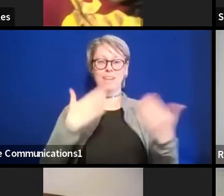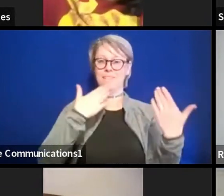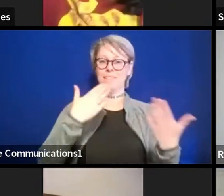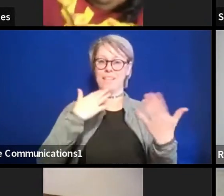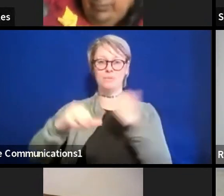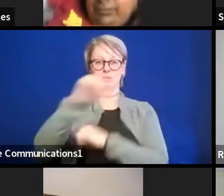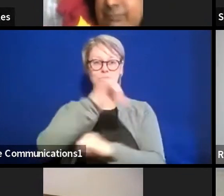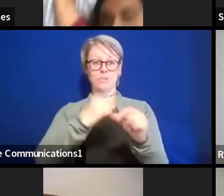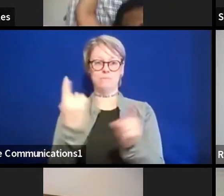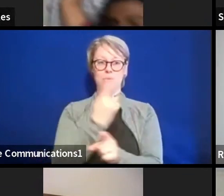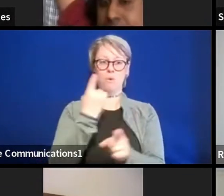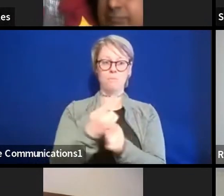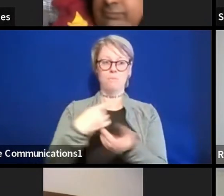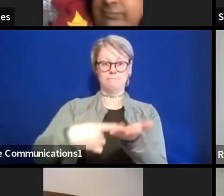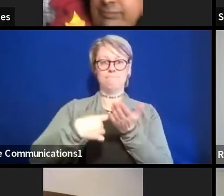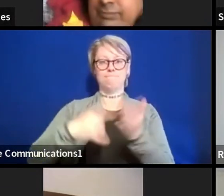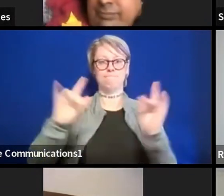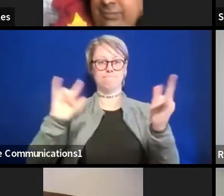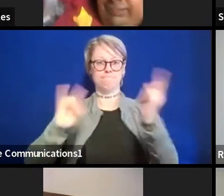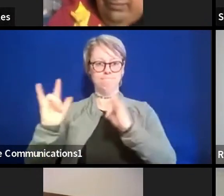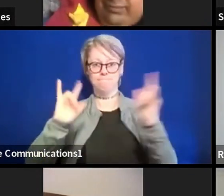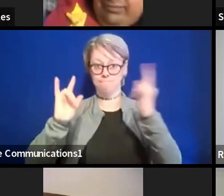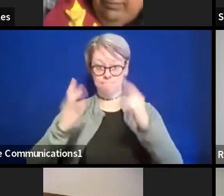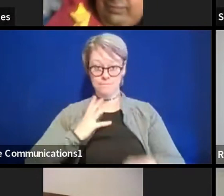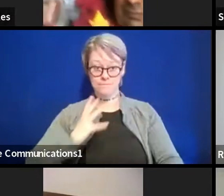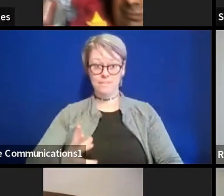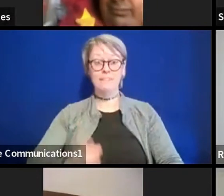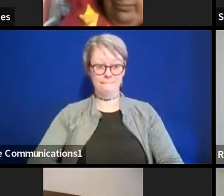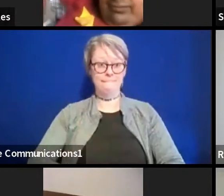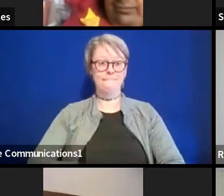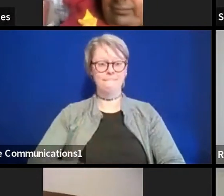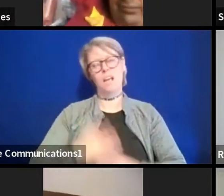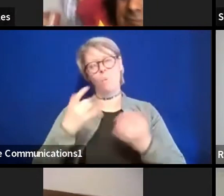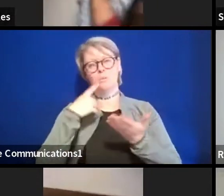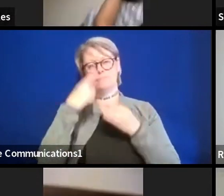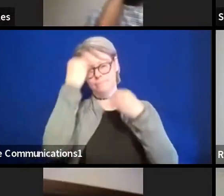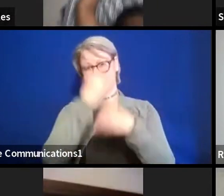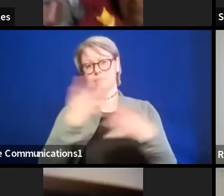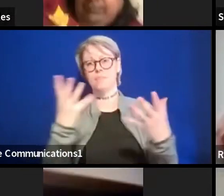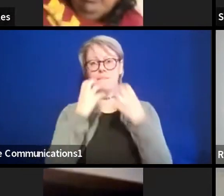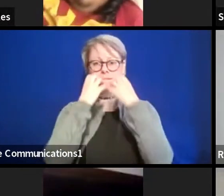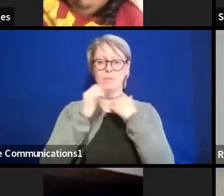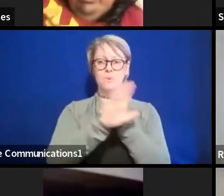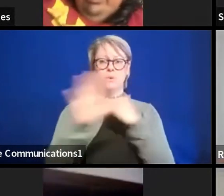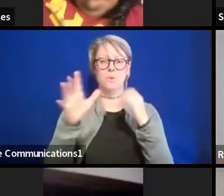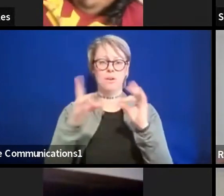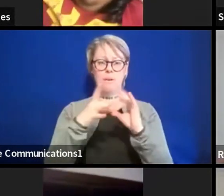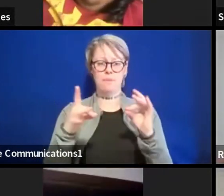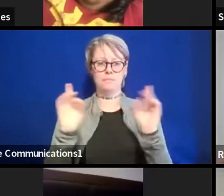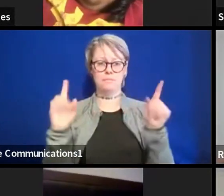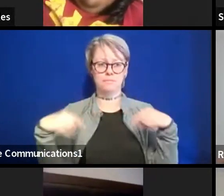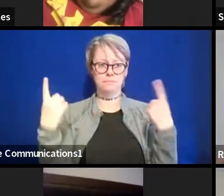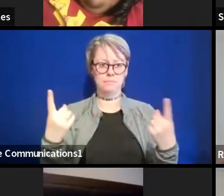just tell you how much we love you and how much we value what you've said.